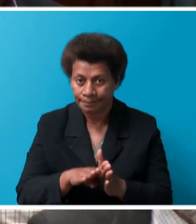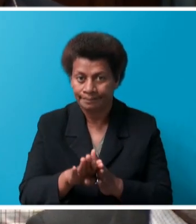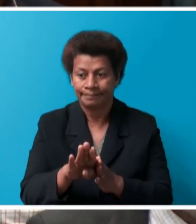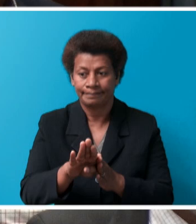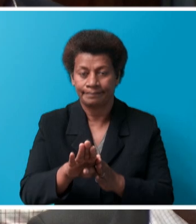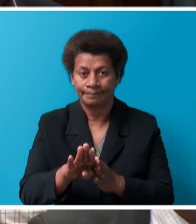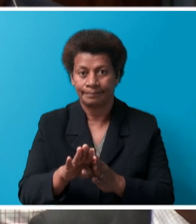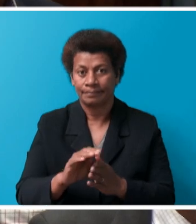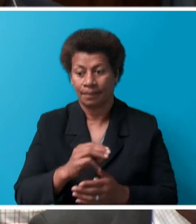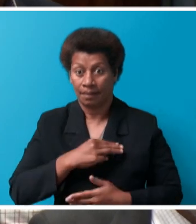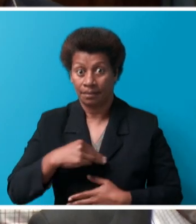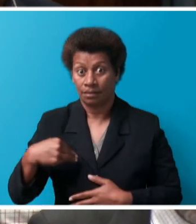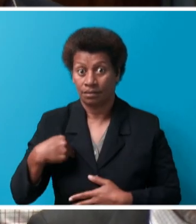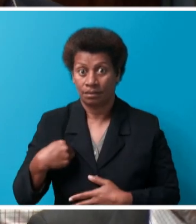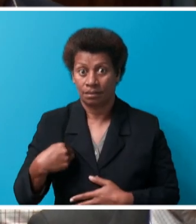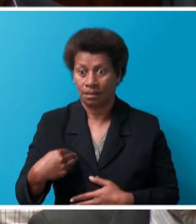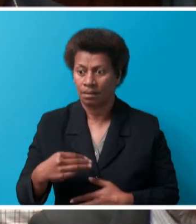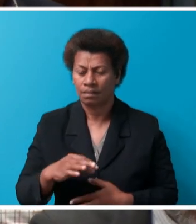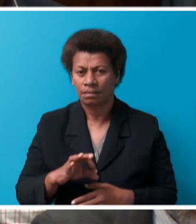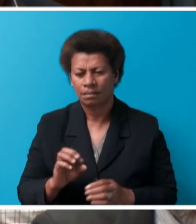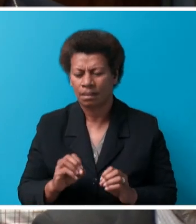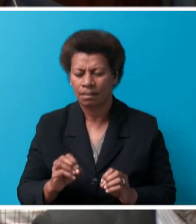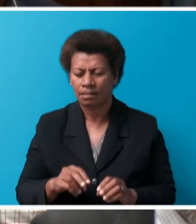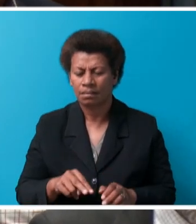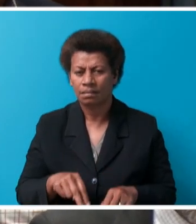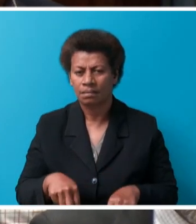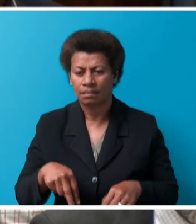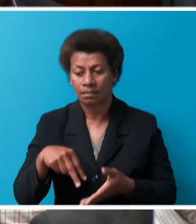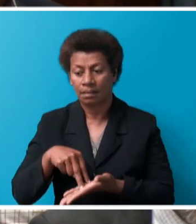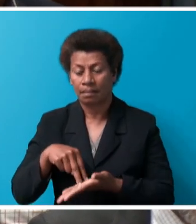will not stand on the sidelines and settle for mediocrity.